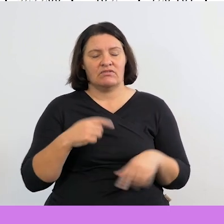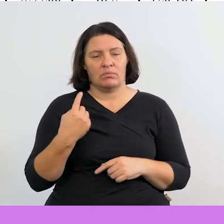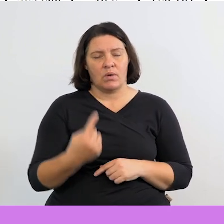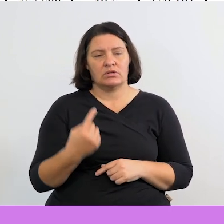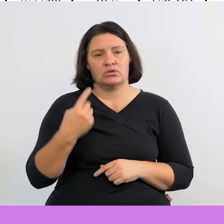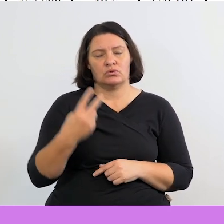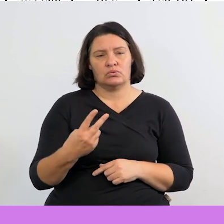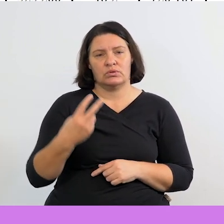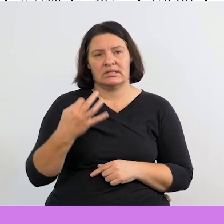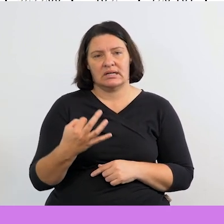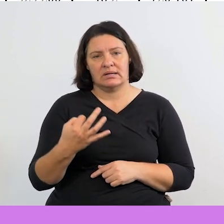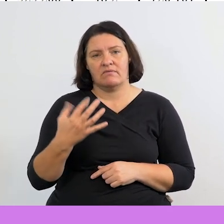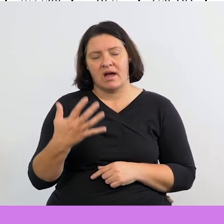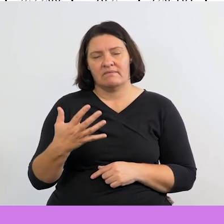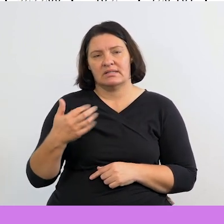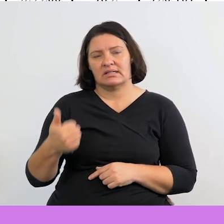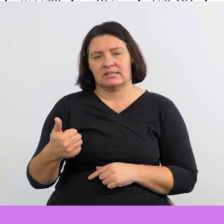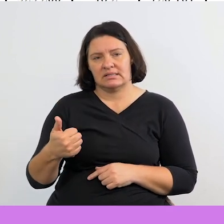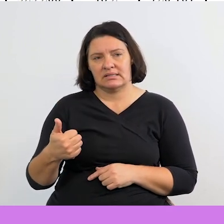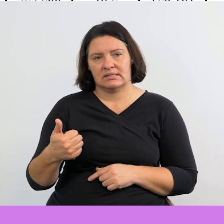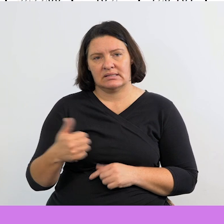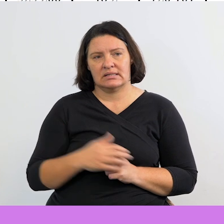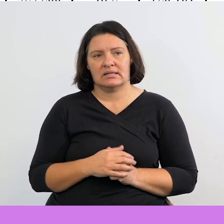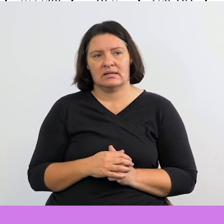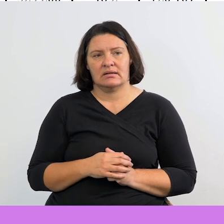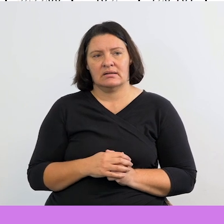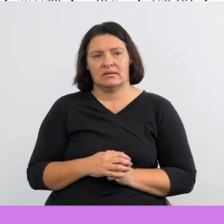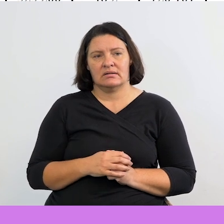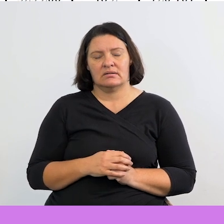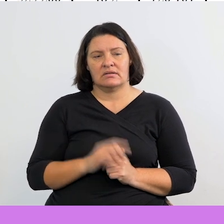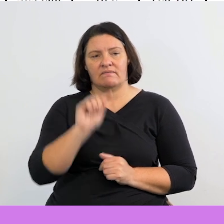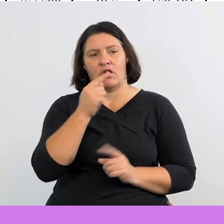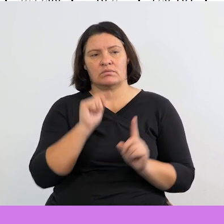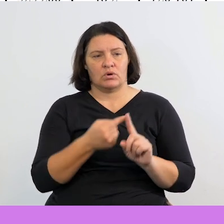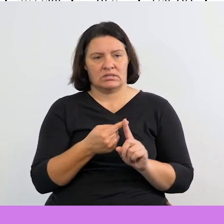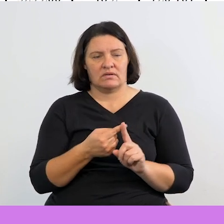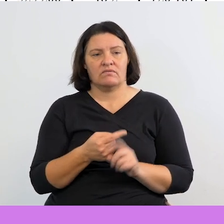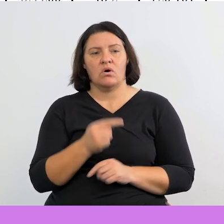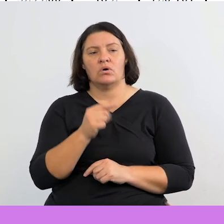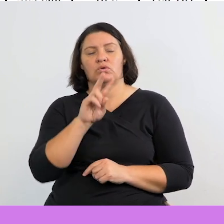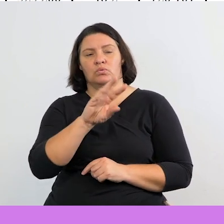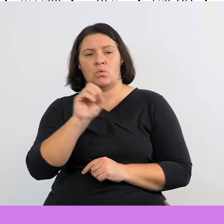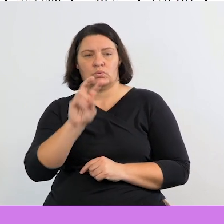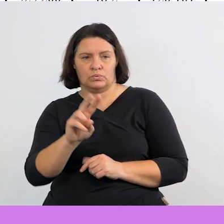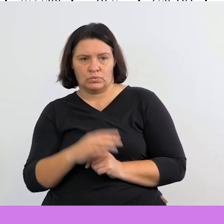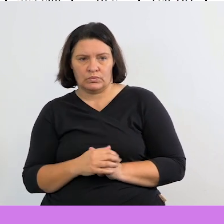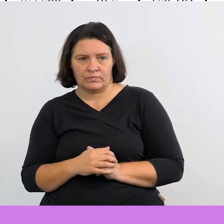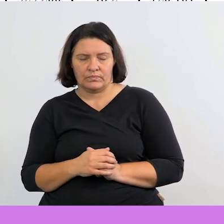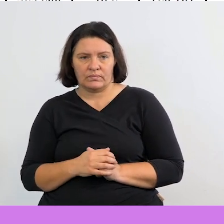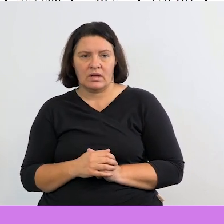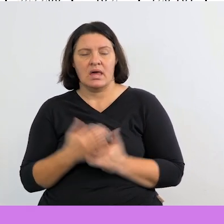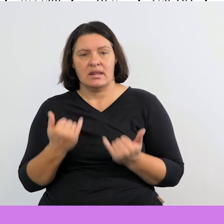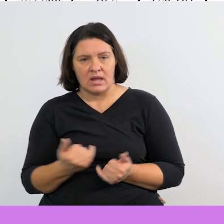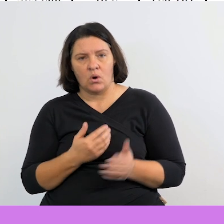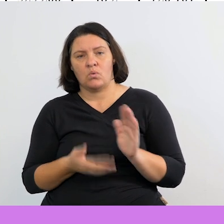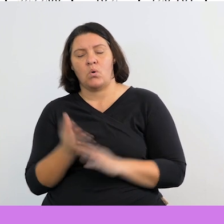17.1, 0.2, 0.3, 0.5, 0.6. So That will be the first point for 2002.